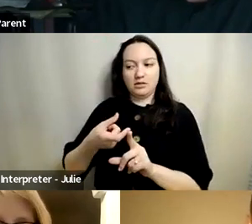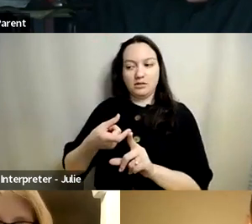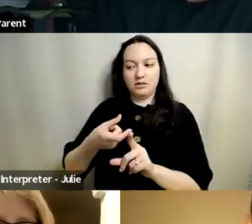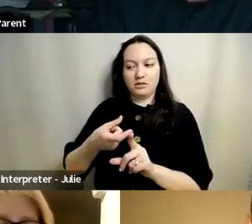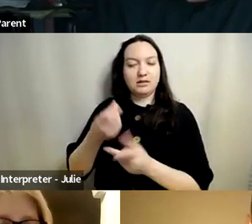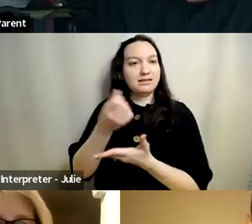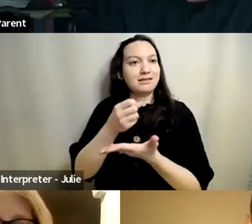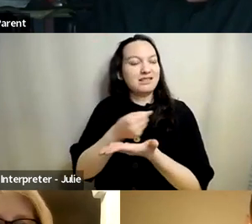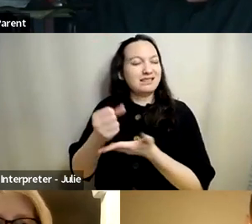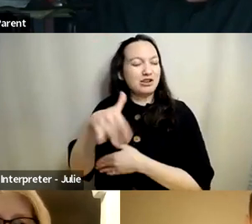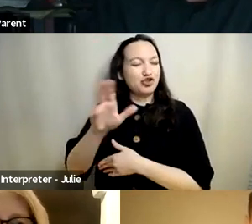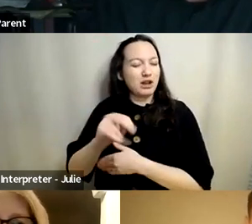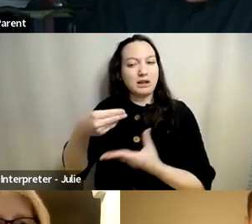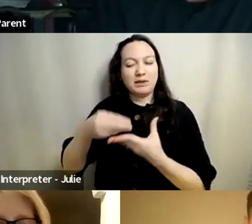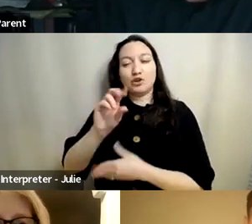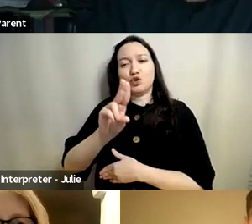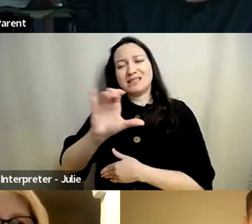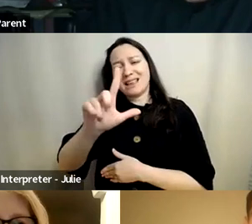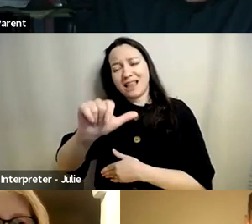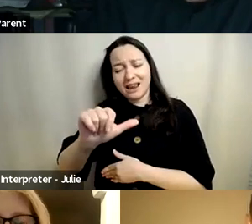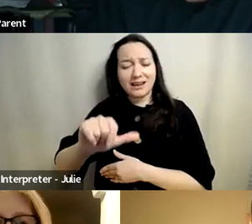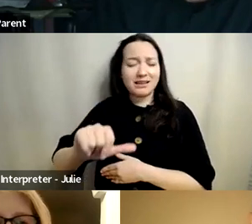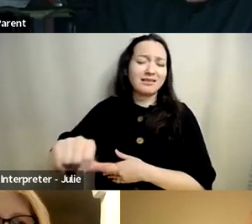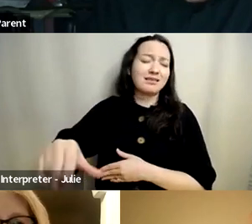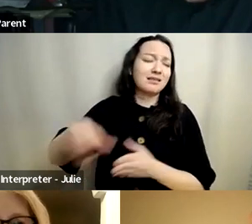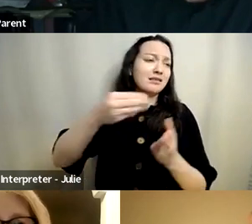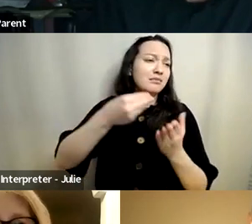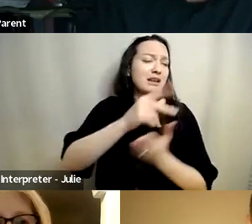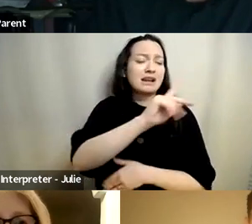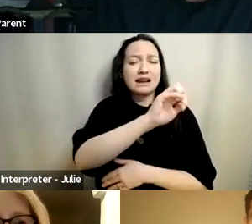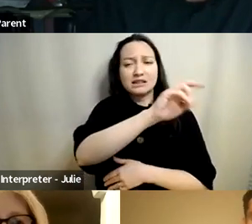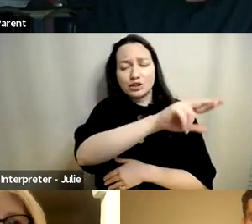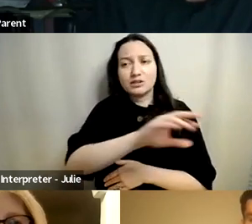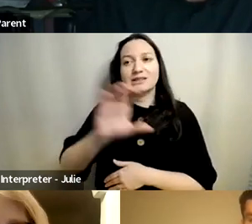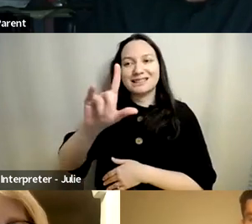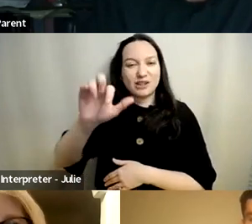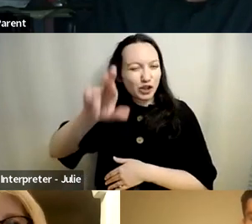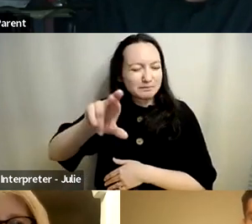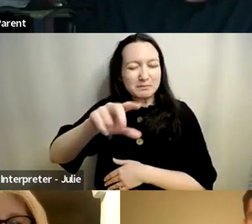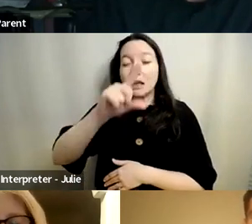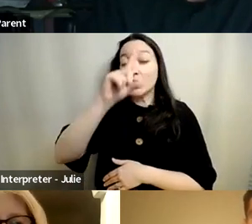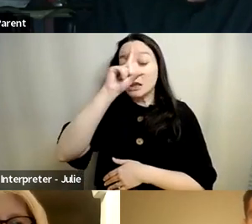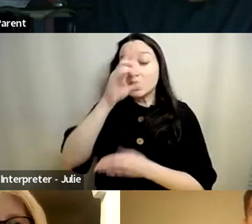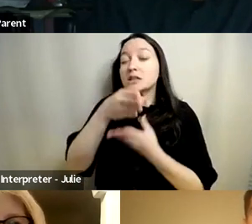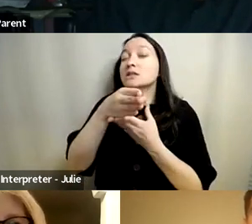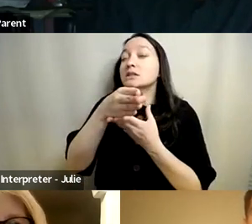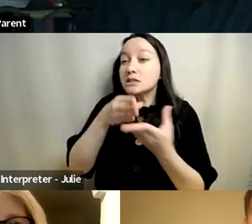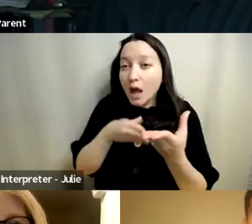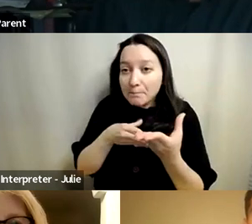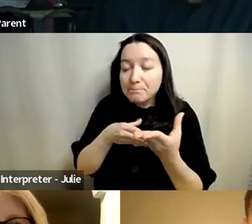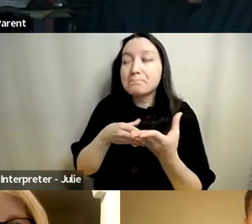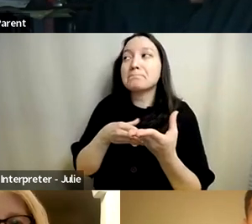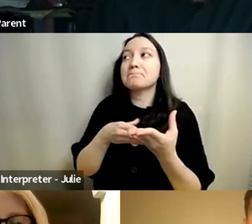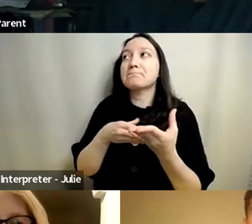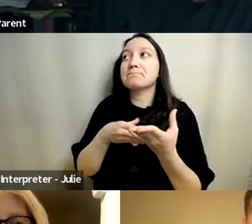from St. John's, money from UCLA, money from Kaiser, and money from Cedars. So I think that there's some, that